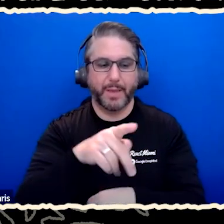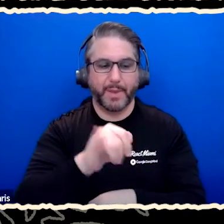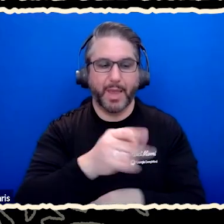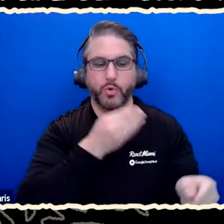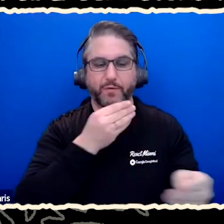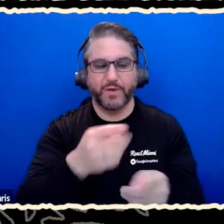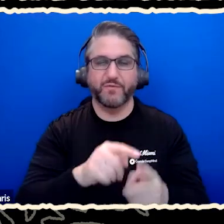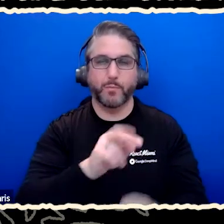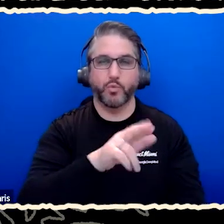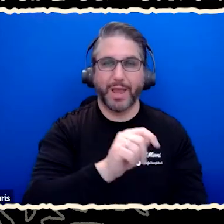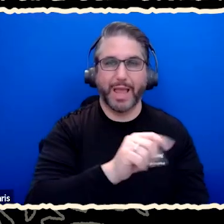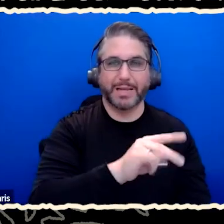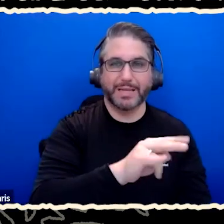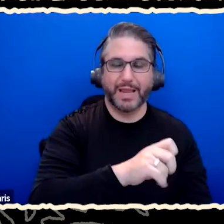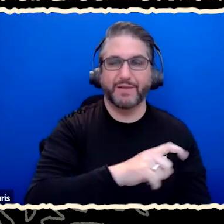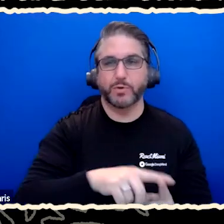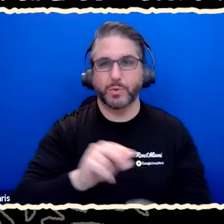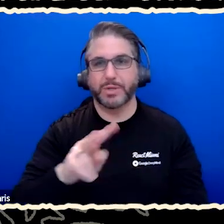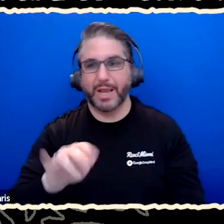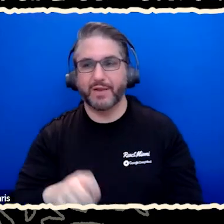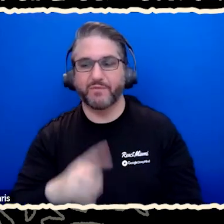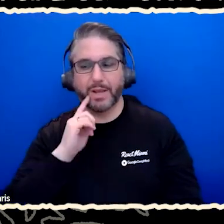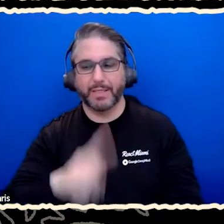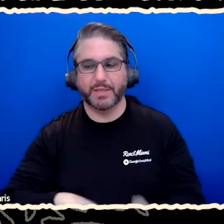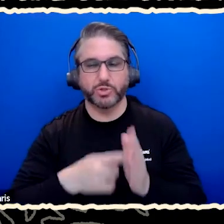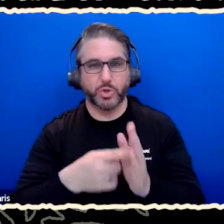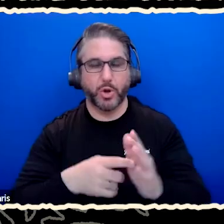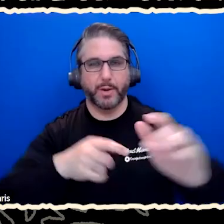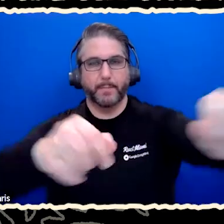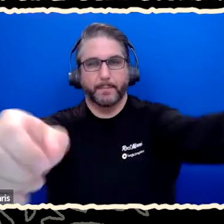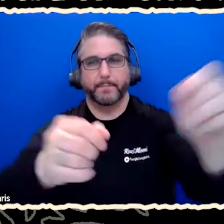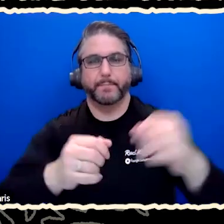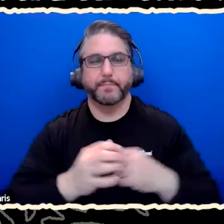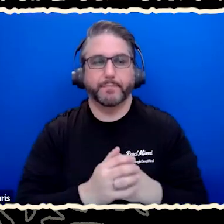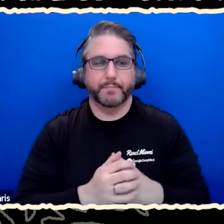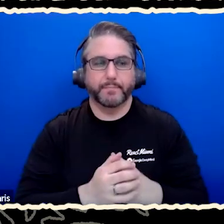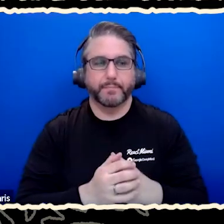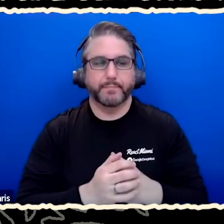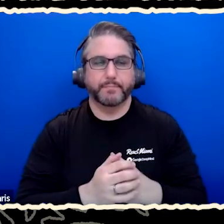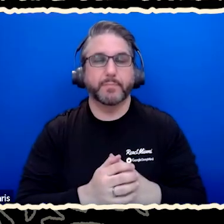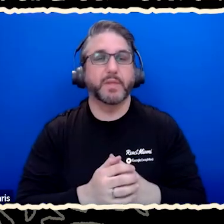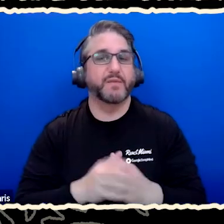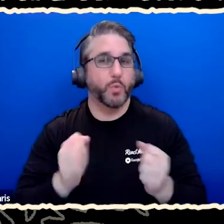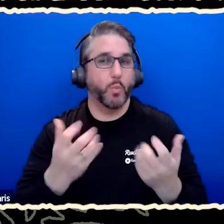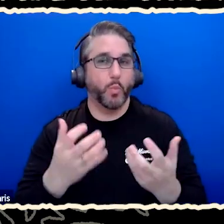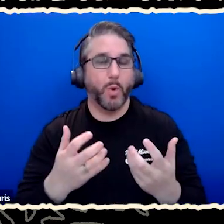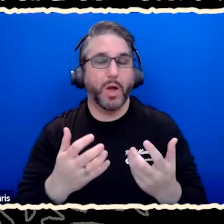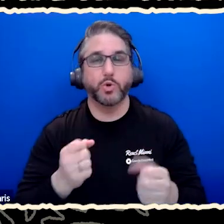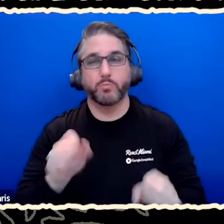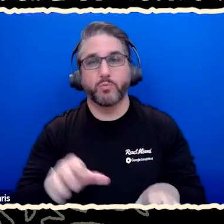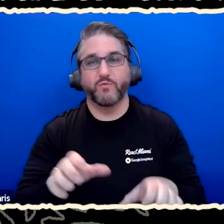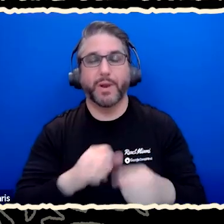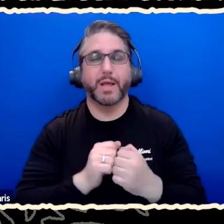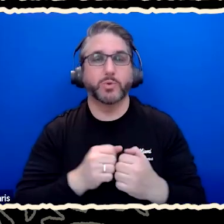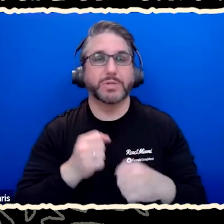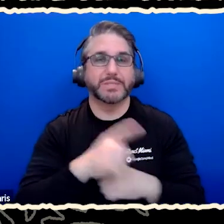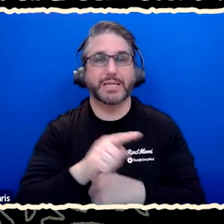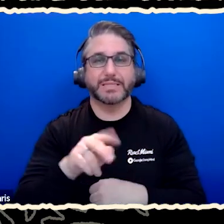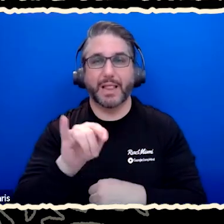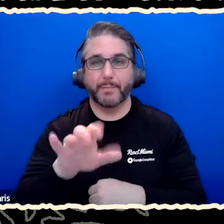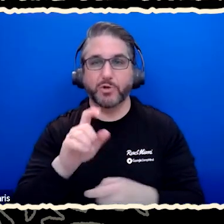only on startup. What if you need to dispatch dynamic events, for instance, perform an action or send telemetry to the native